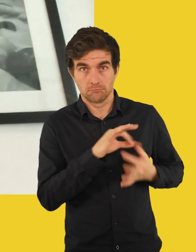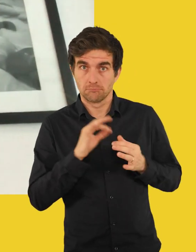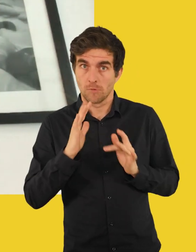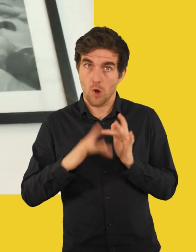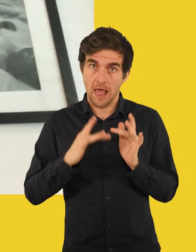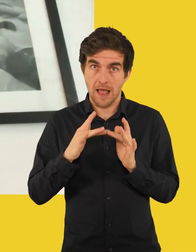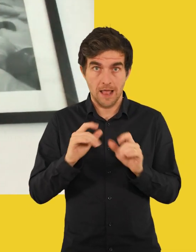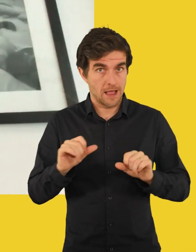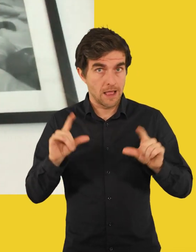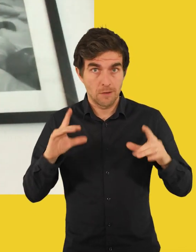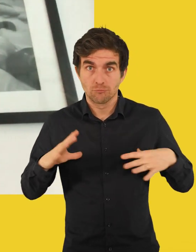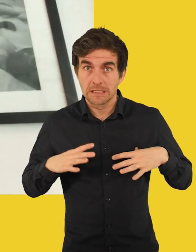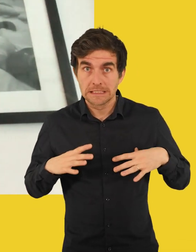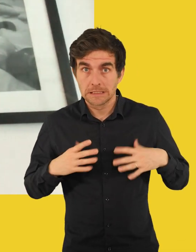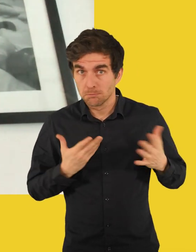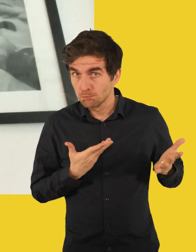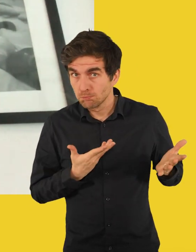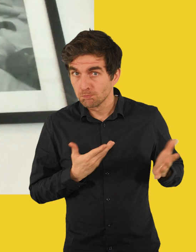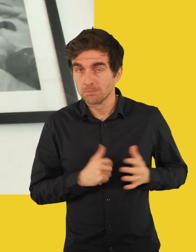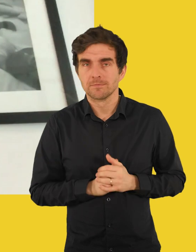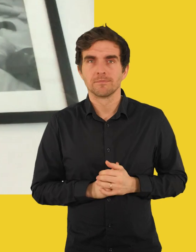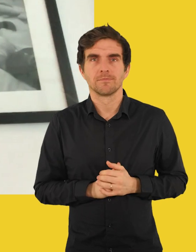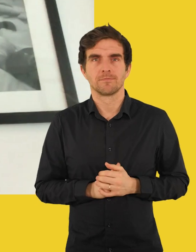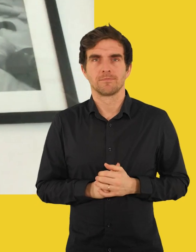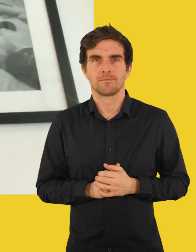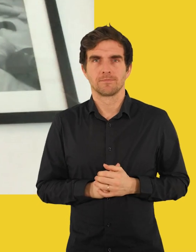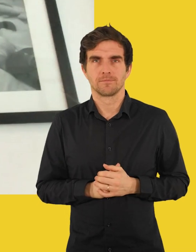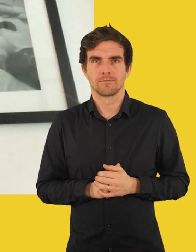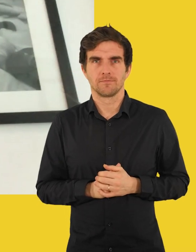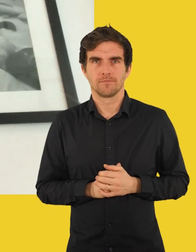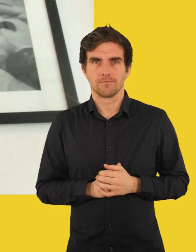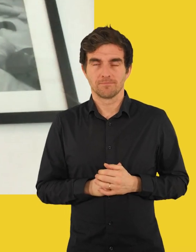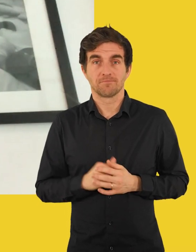invite Kate to join me on the screen.